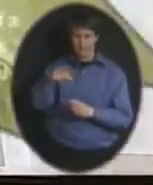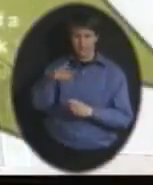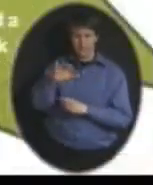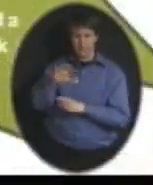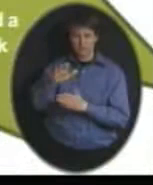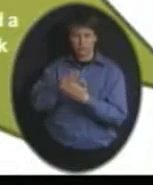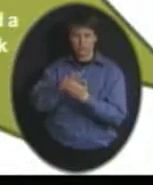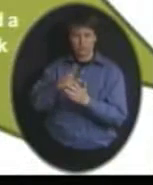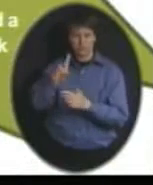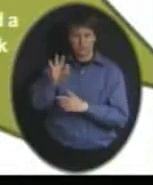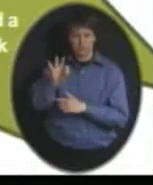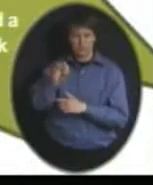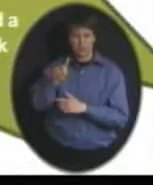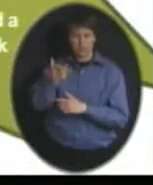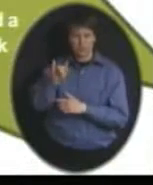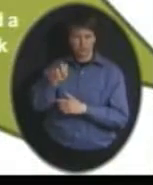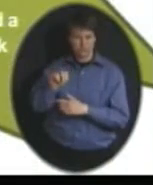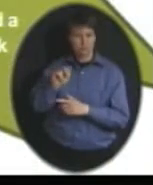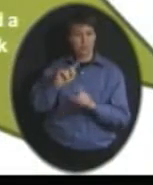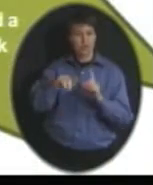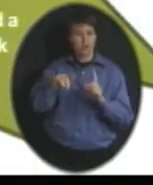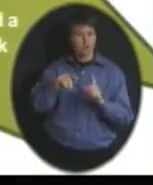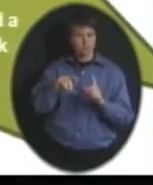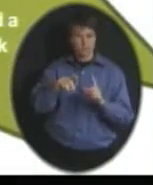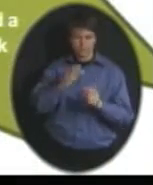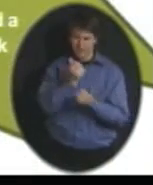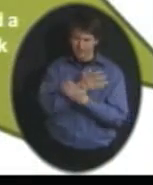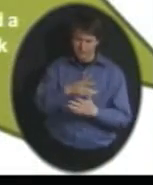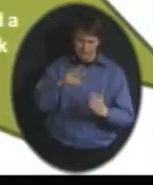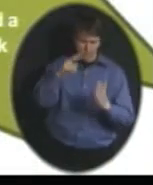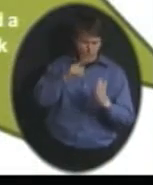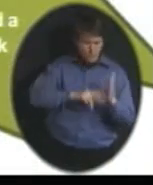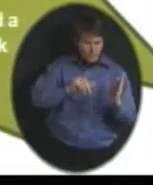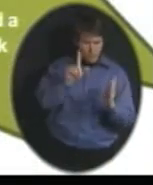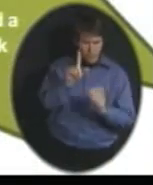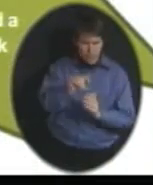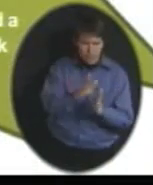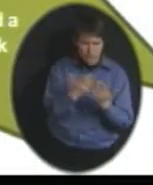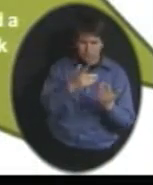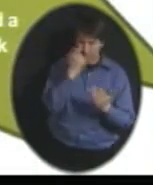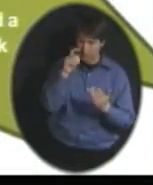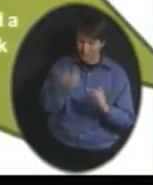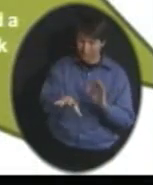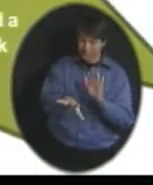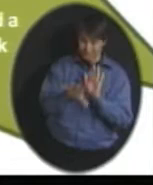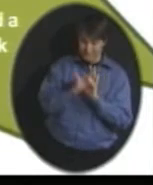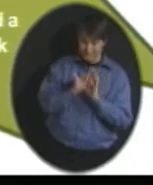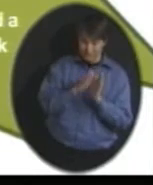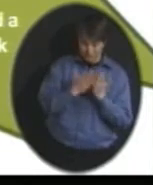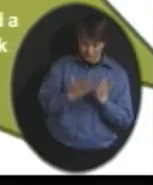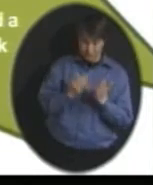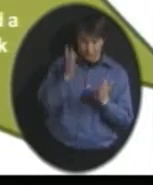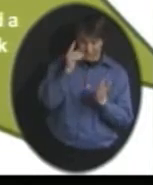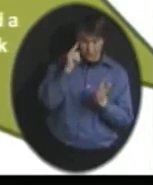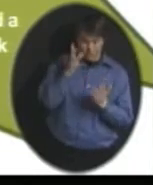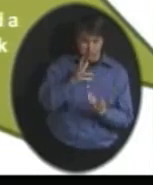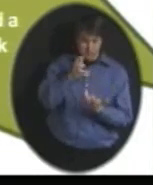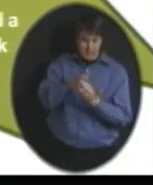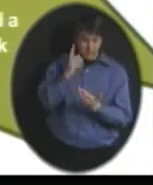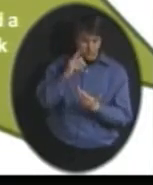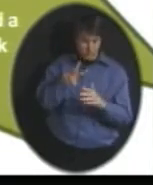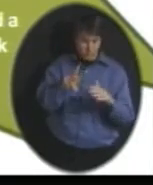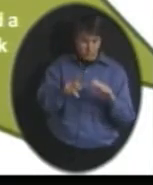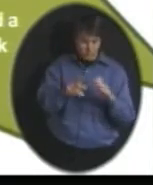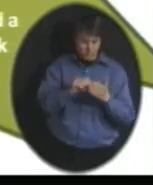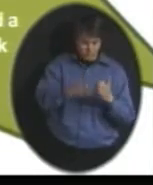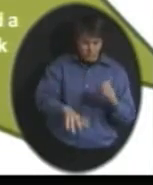Foundation was very much doing. I mean, everything from reading 20 books because you have to select the book that you think is going to fit for kids kindergarten